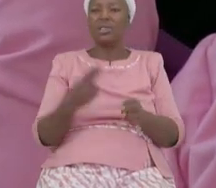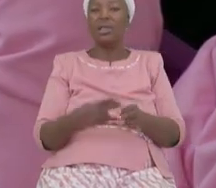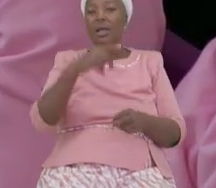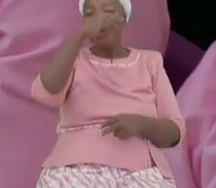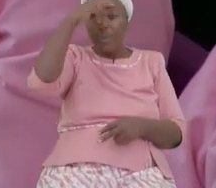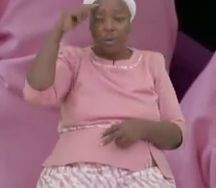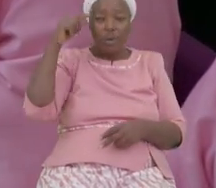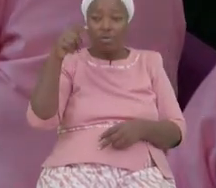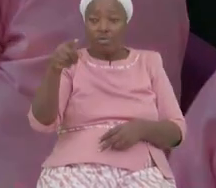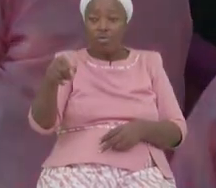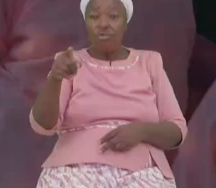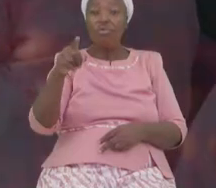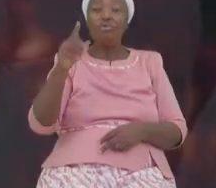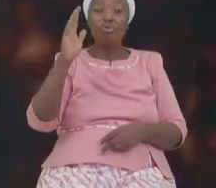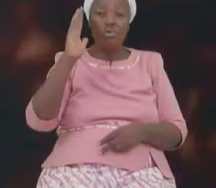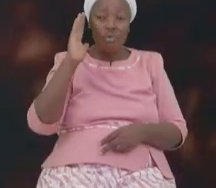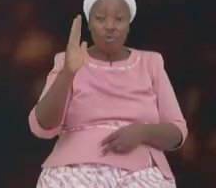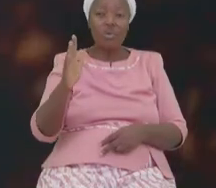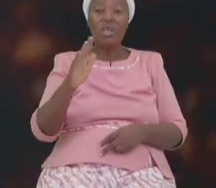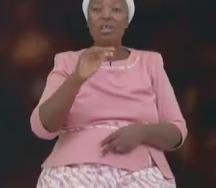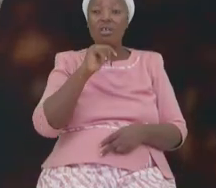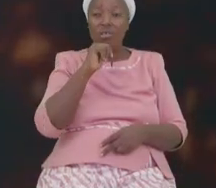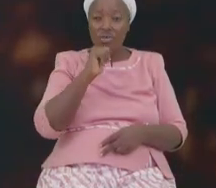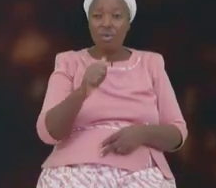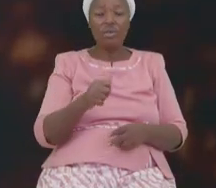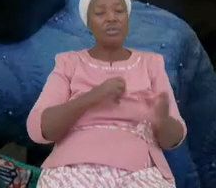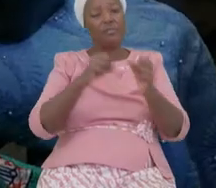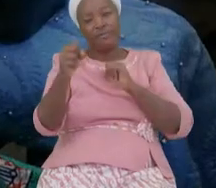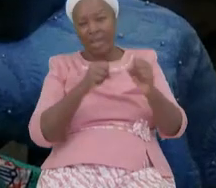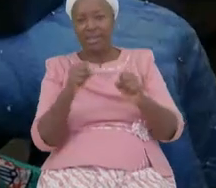Because you will not fight.